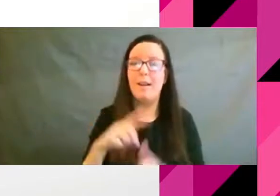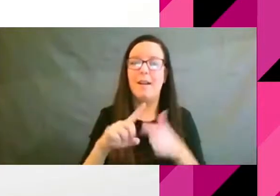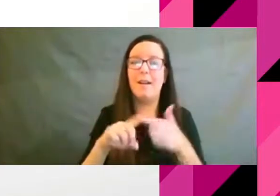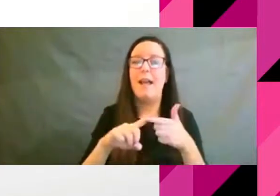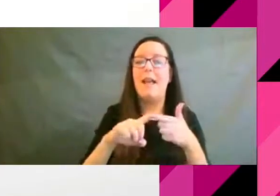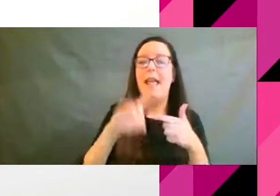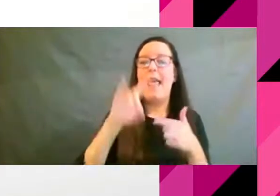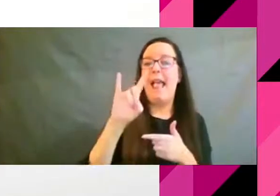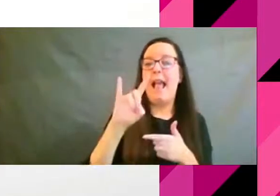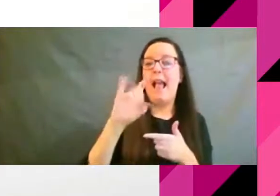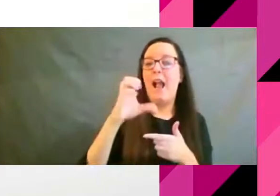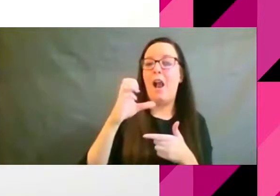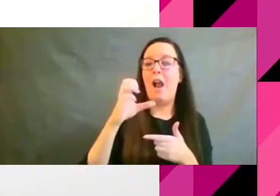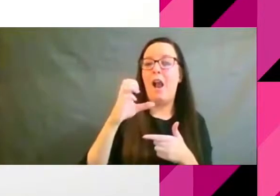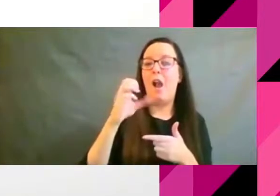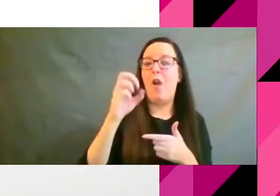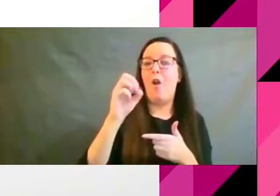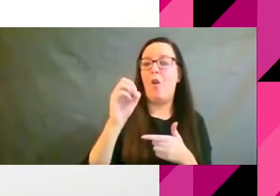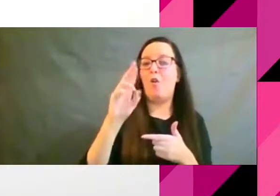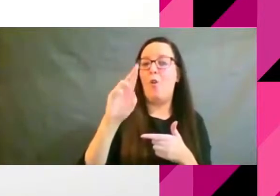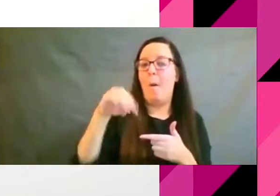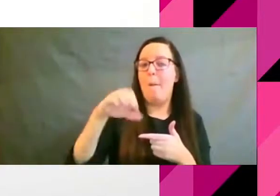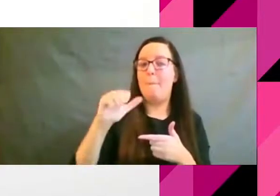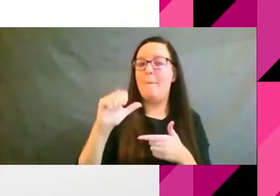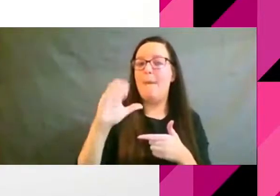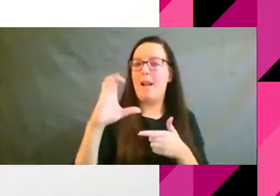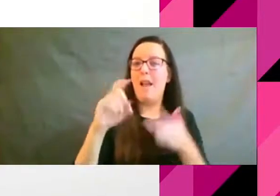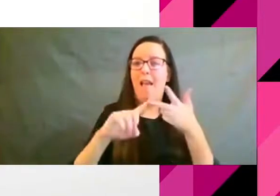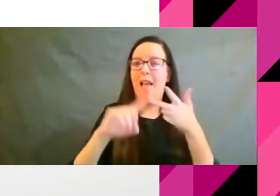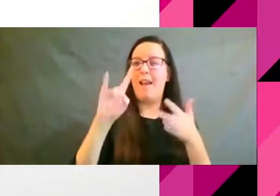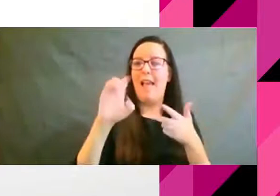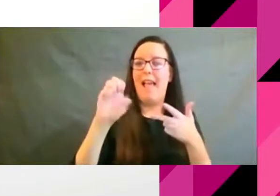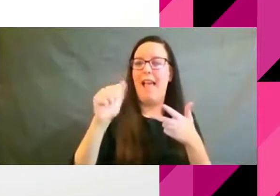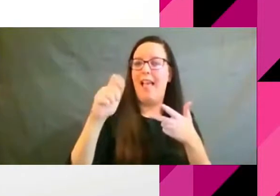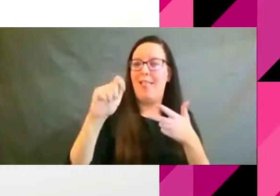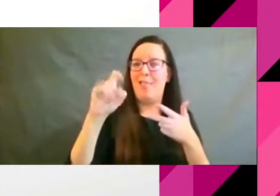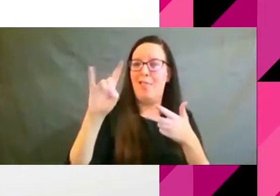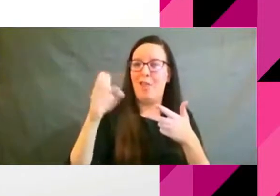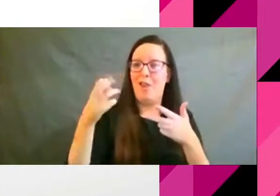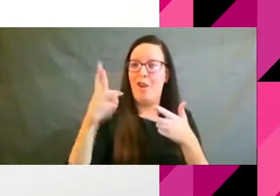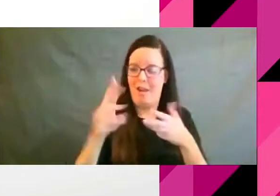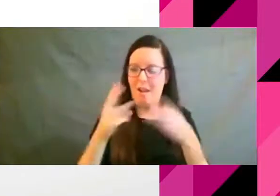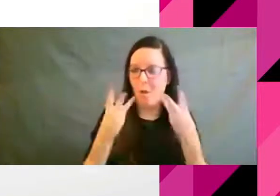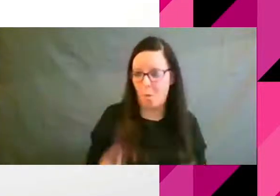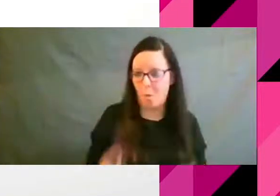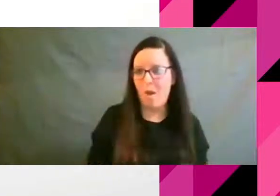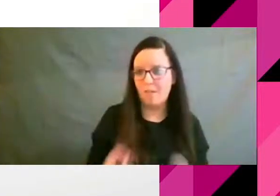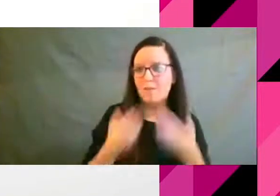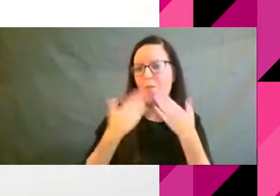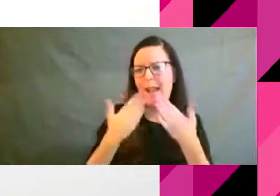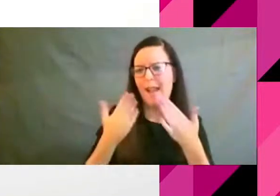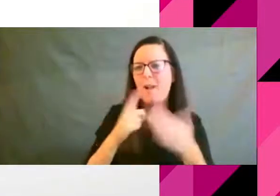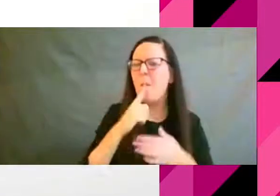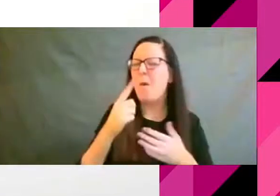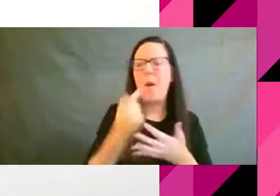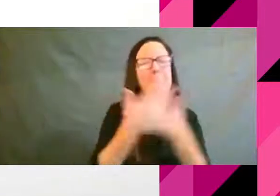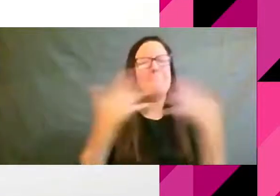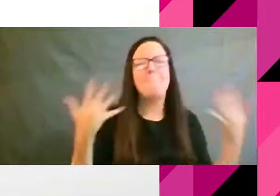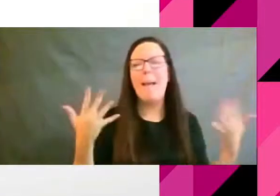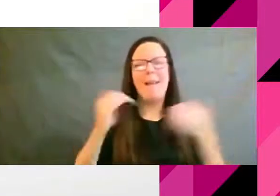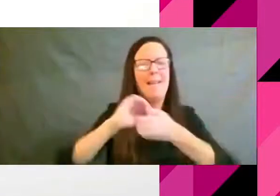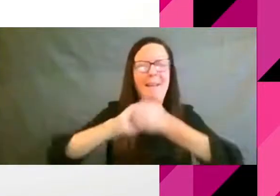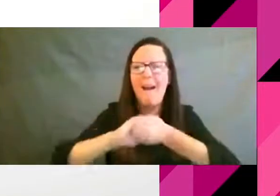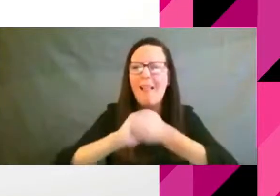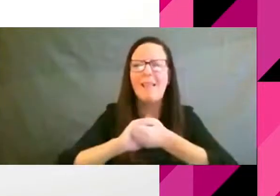assistance and support to bring the event to life. There are also many other NDA colleagues who've pitched in today and